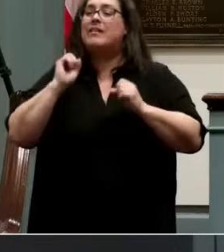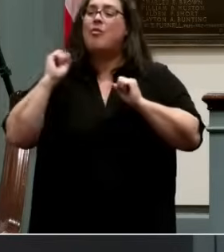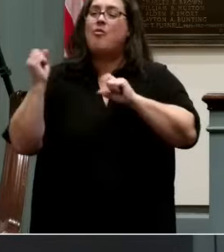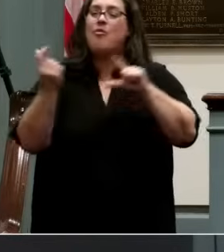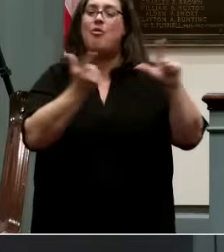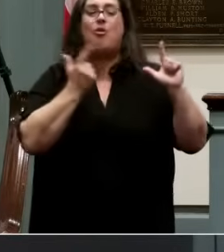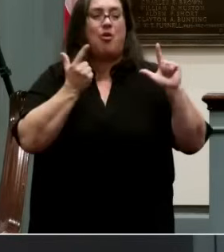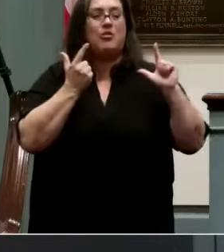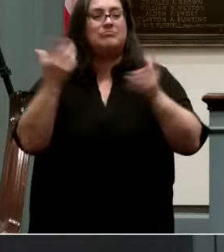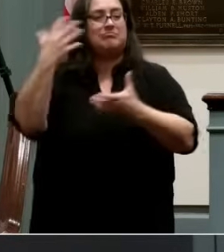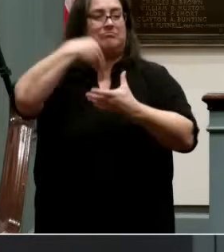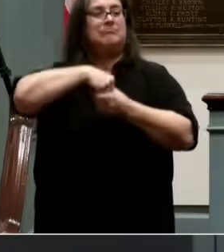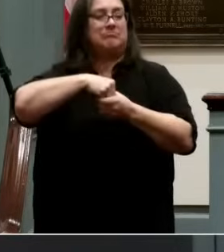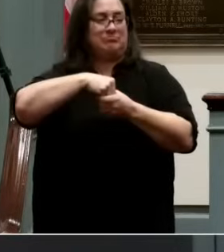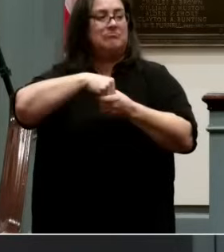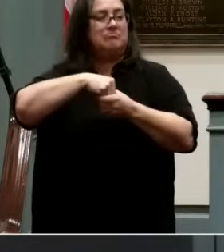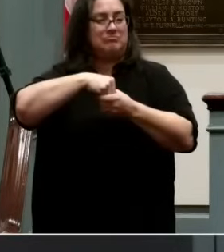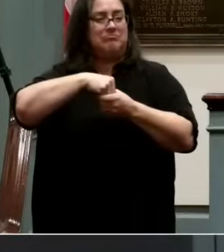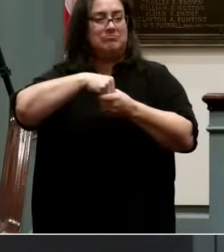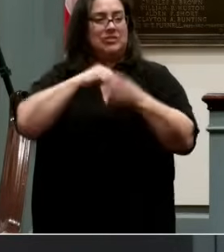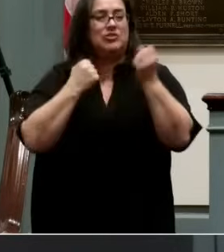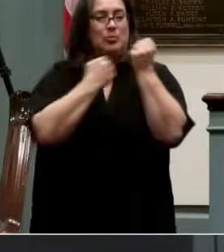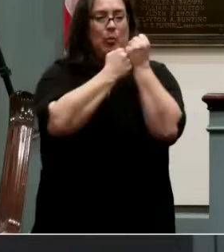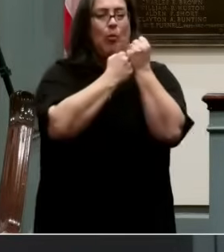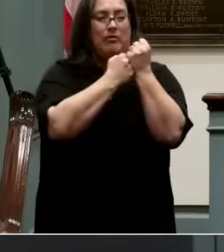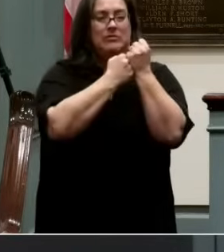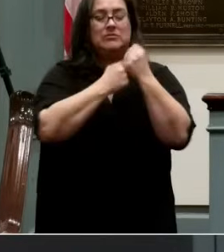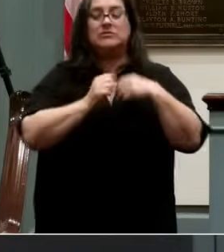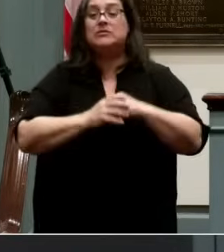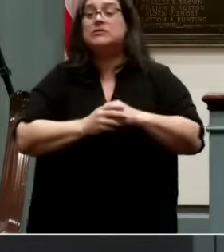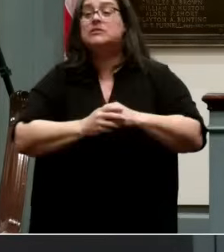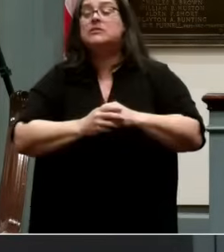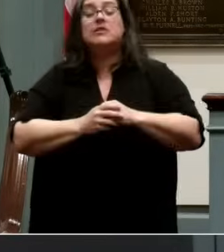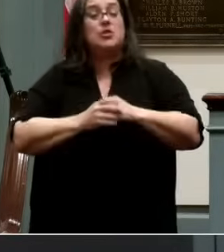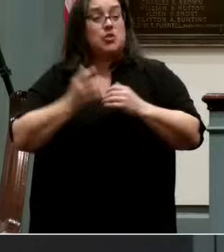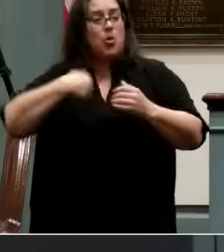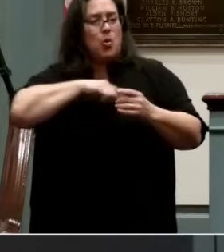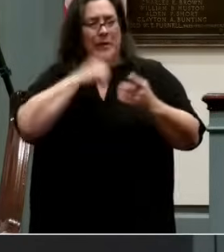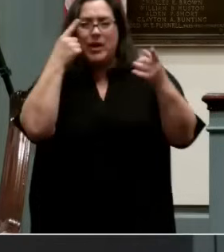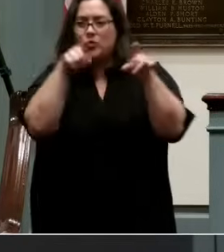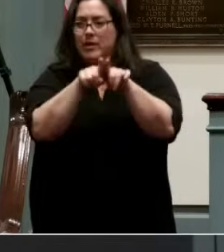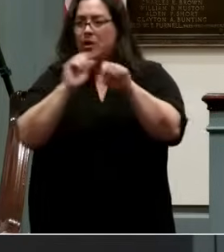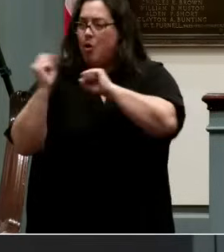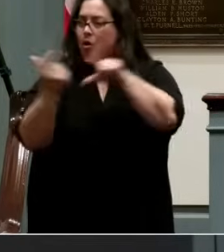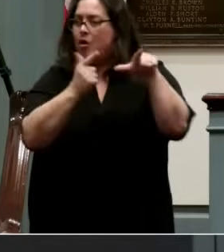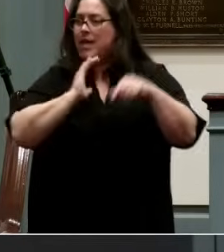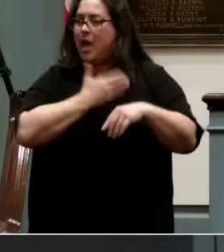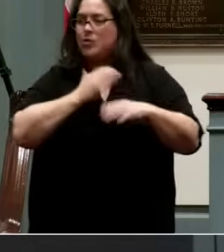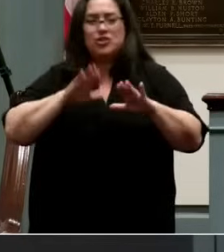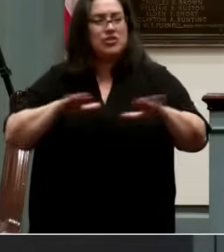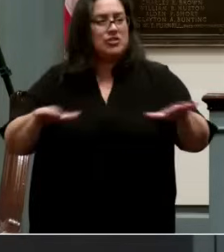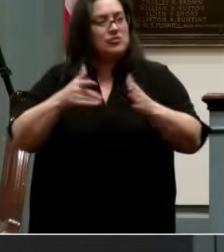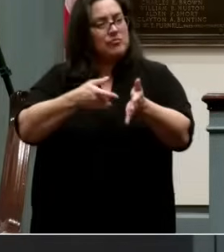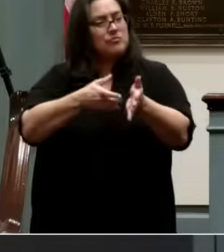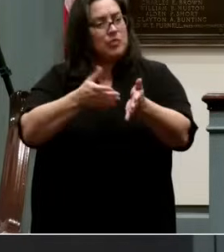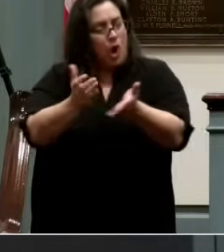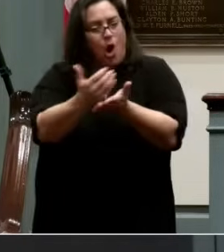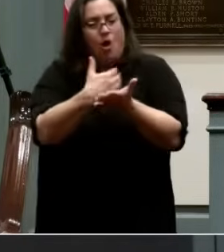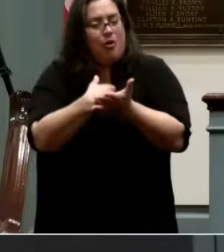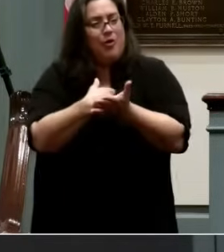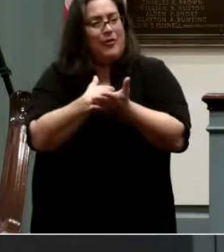to lean into this issue. We can all agree on this. All our children deserve a high-quality